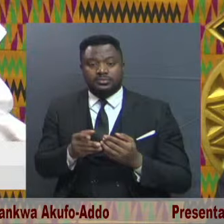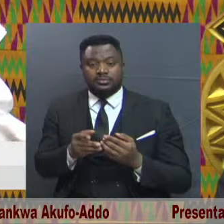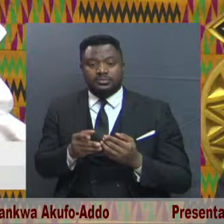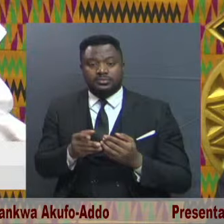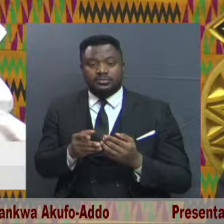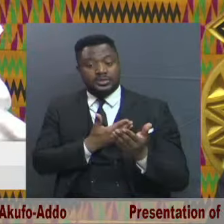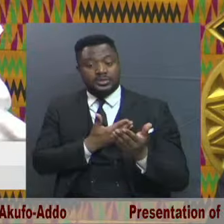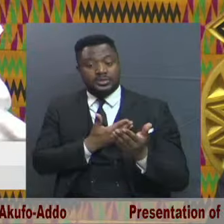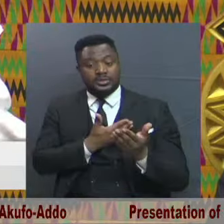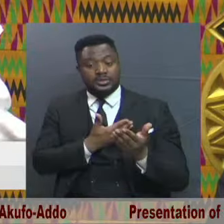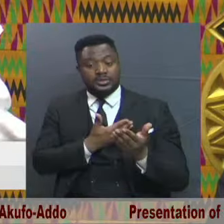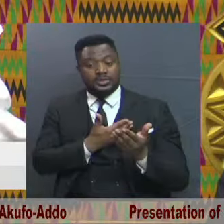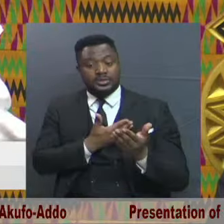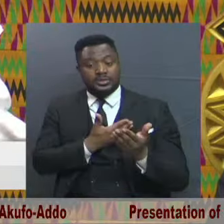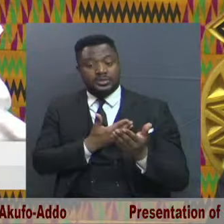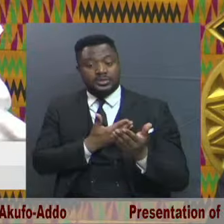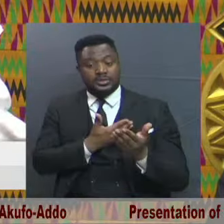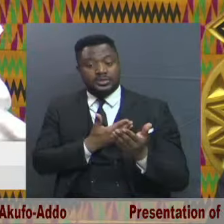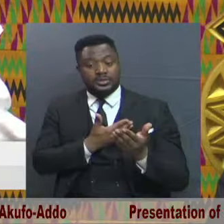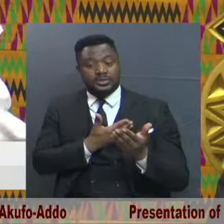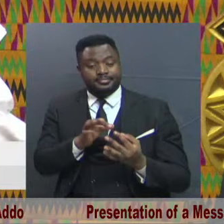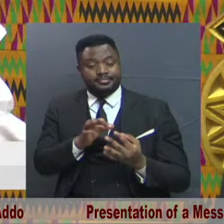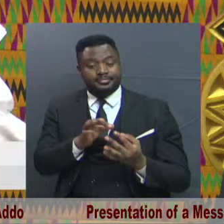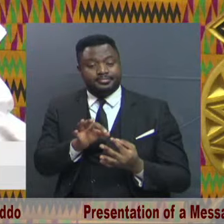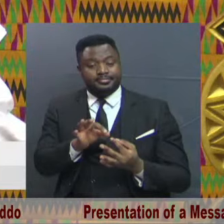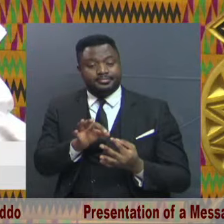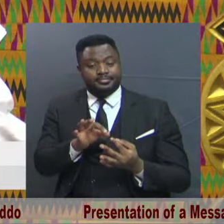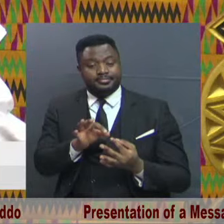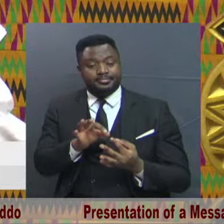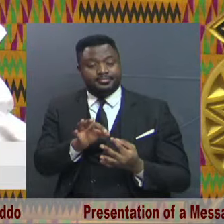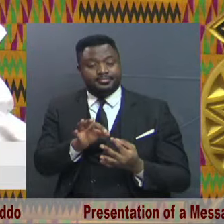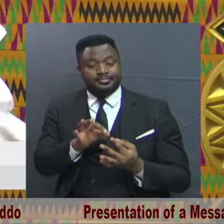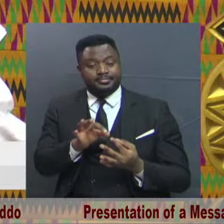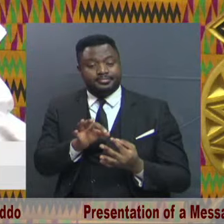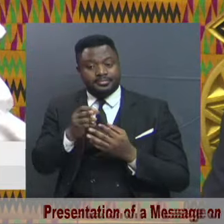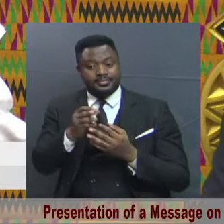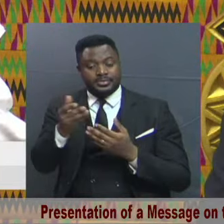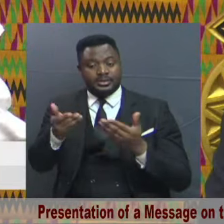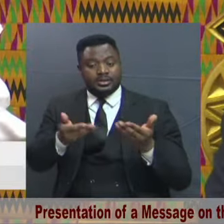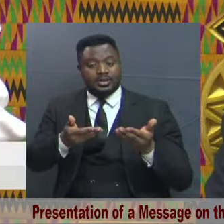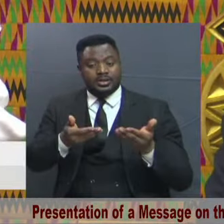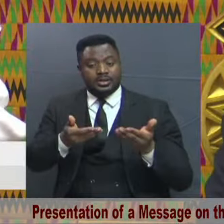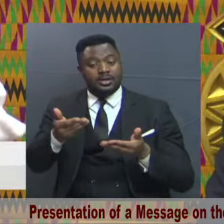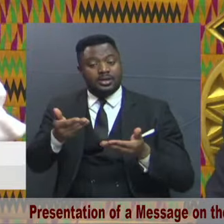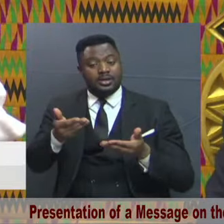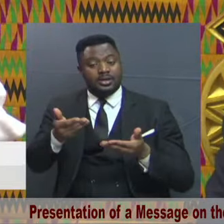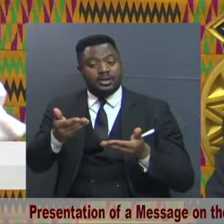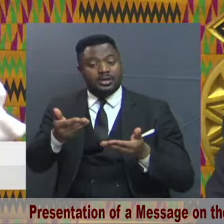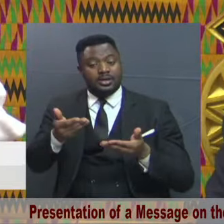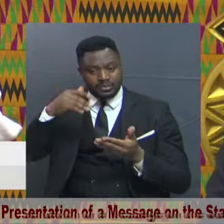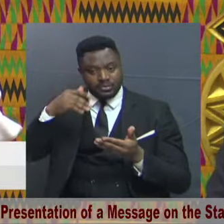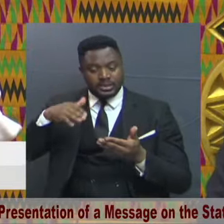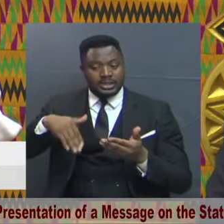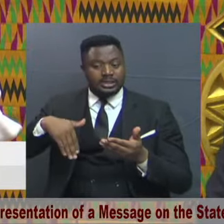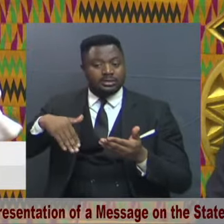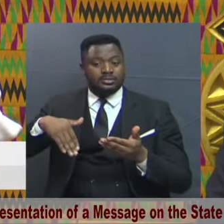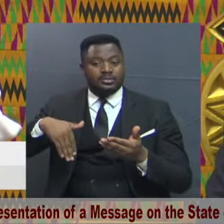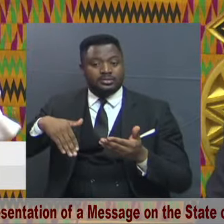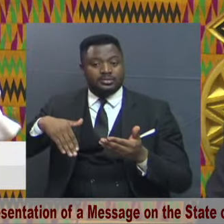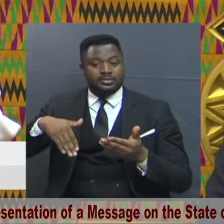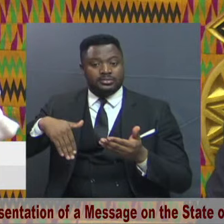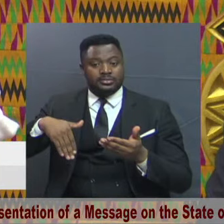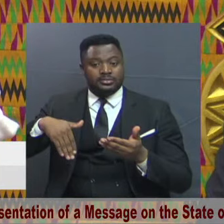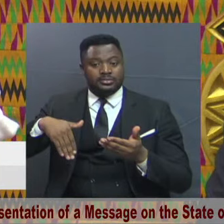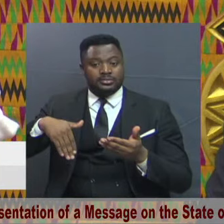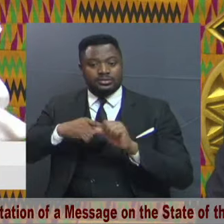revered distinguished guests for the delay in the